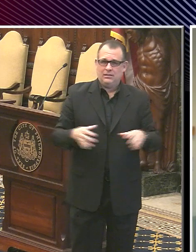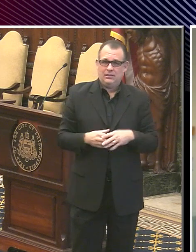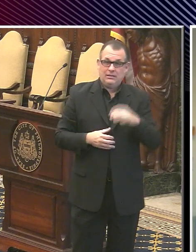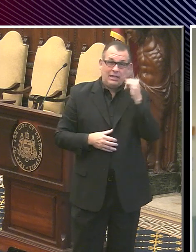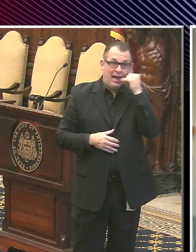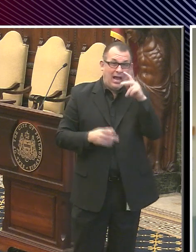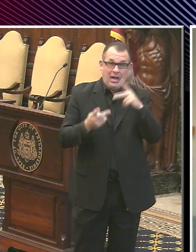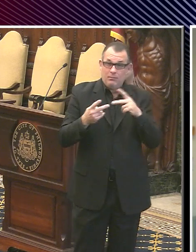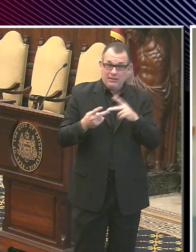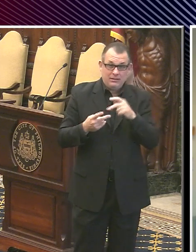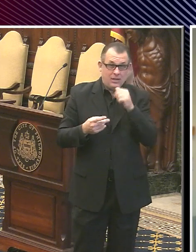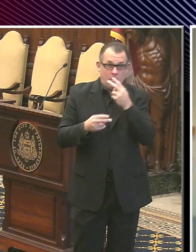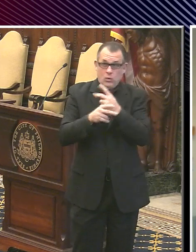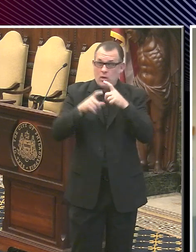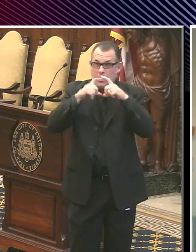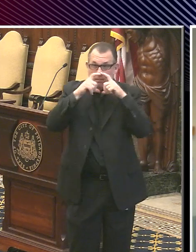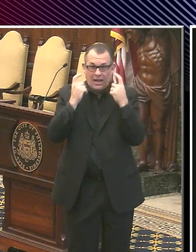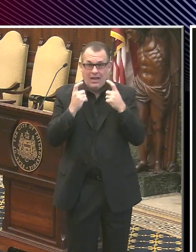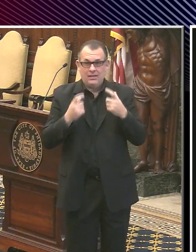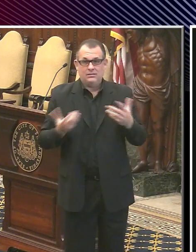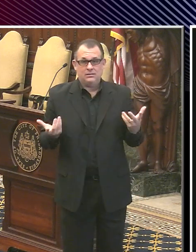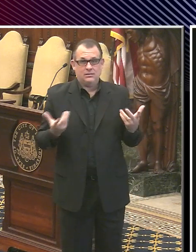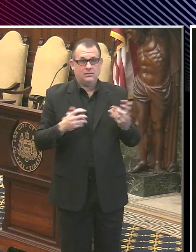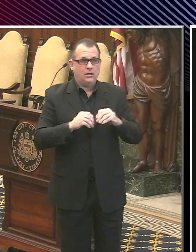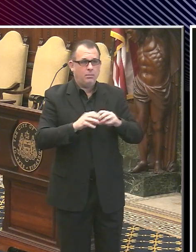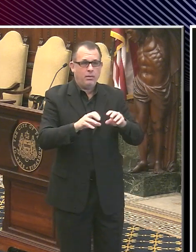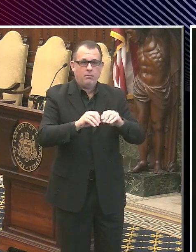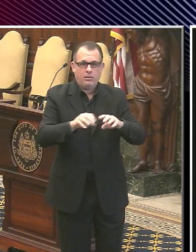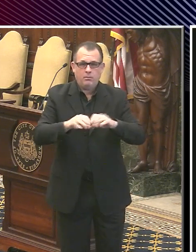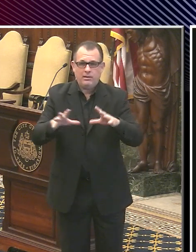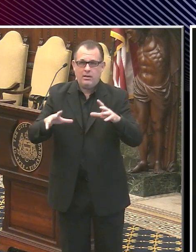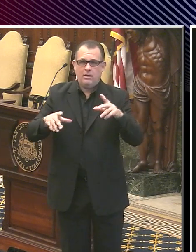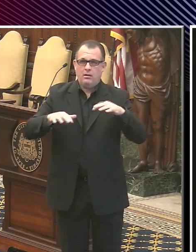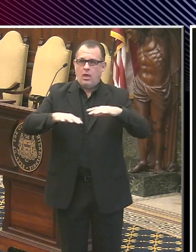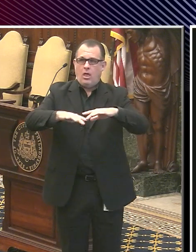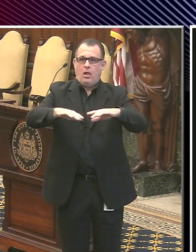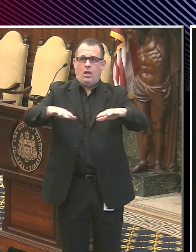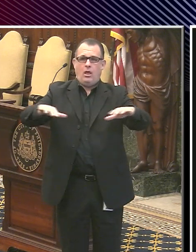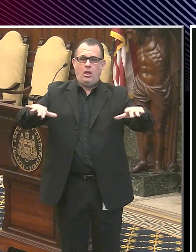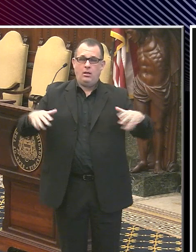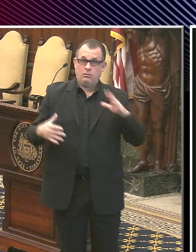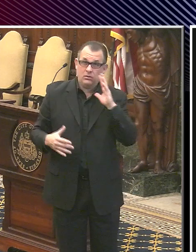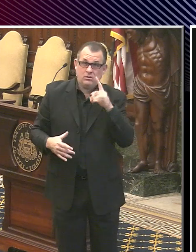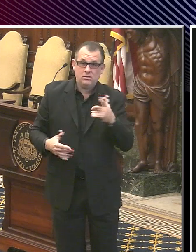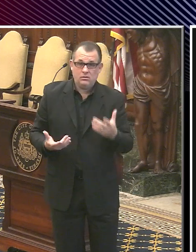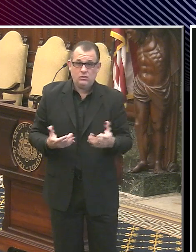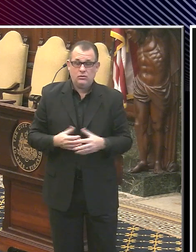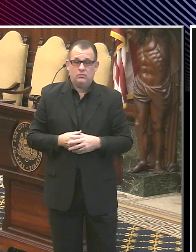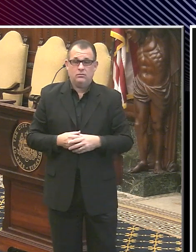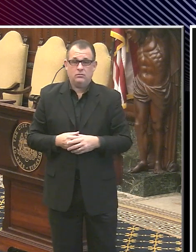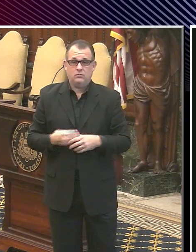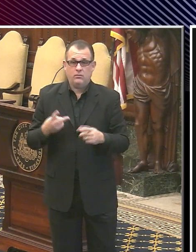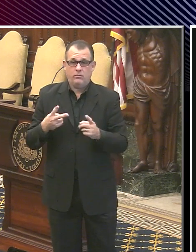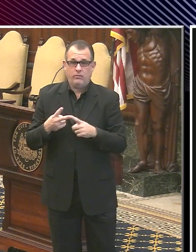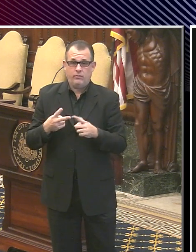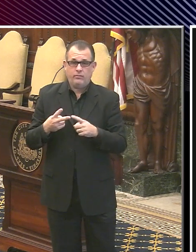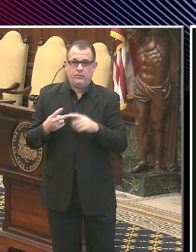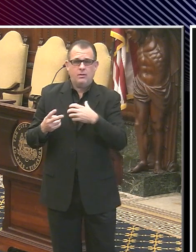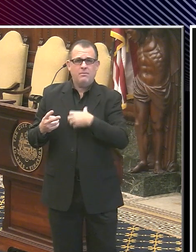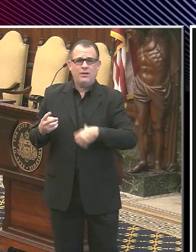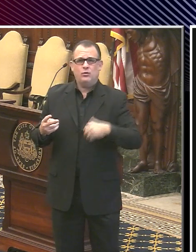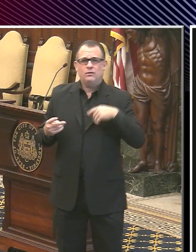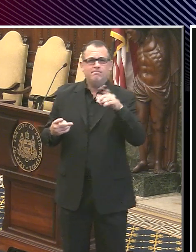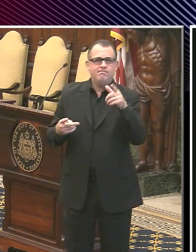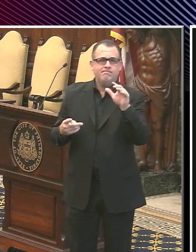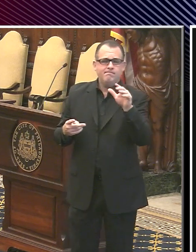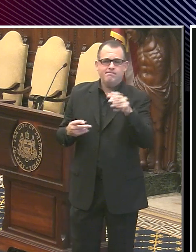risk to some people in the tables around you. Last question for the mayor. Hey, Mayor, what portion of this increase in cases is due to the unrest